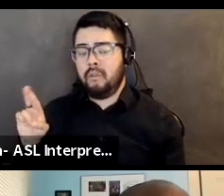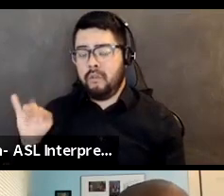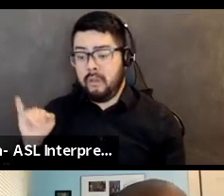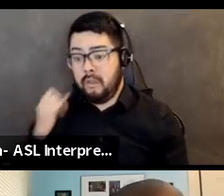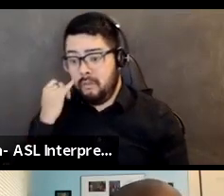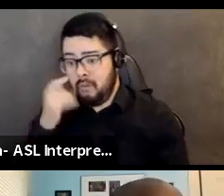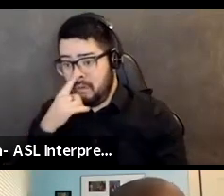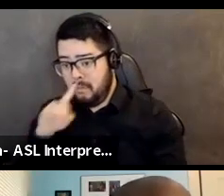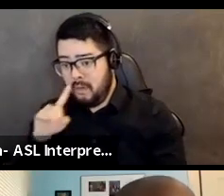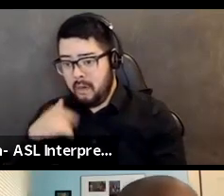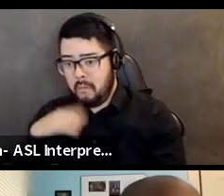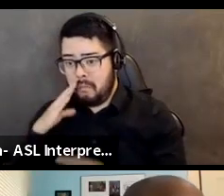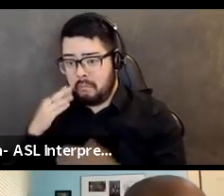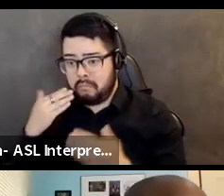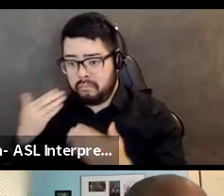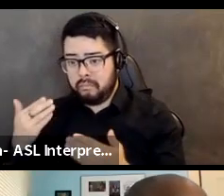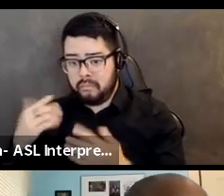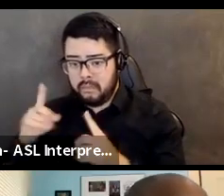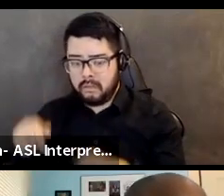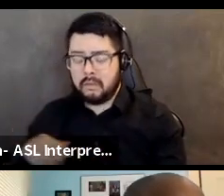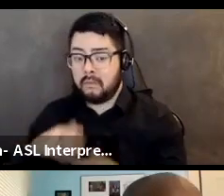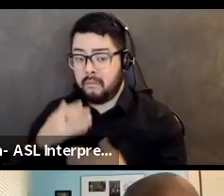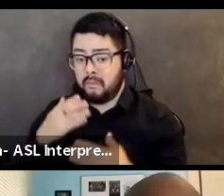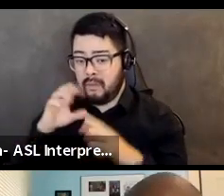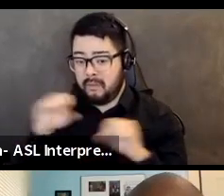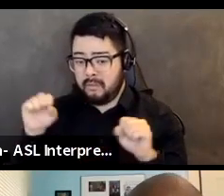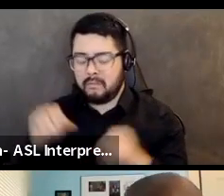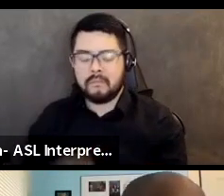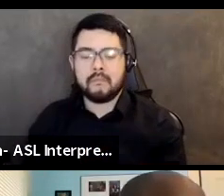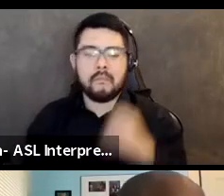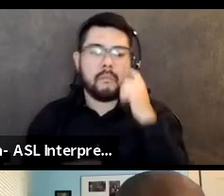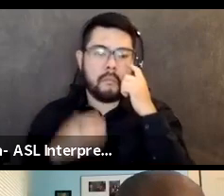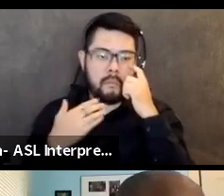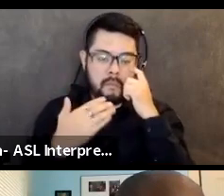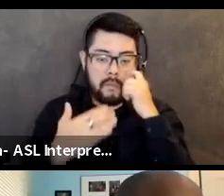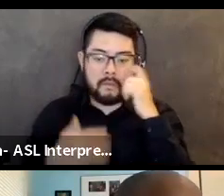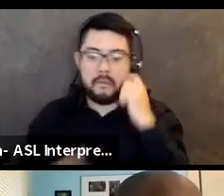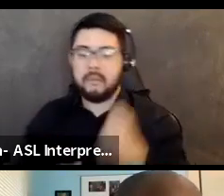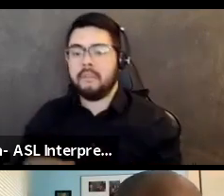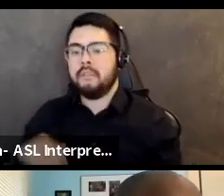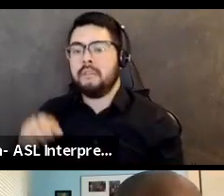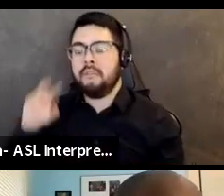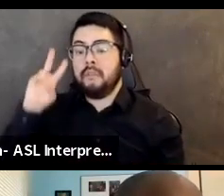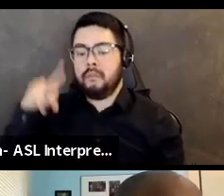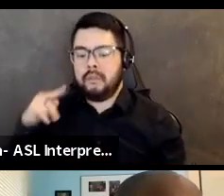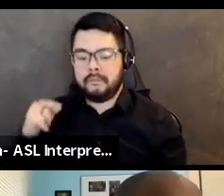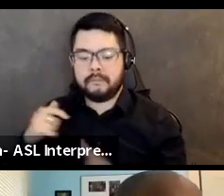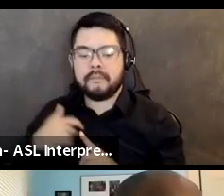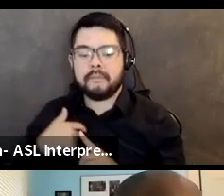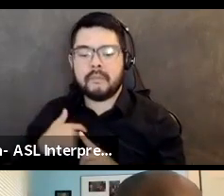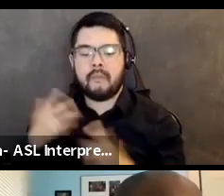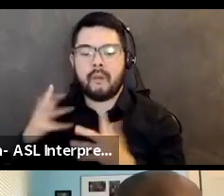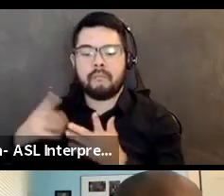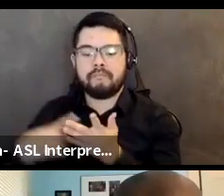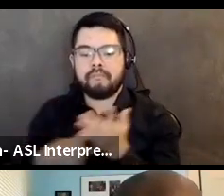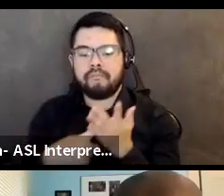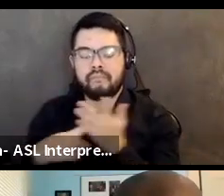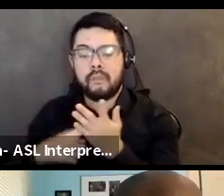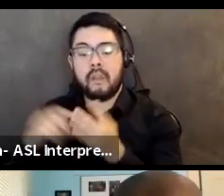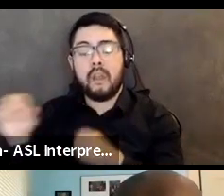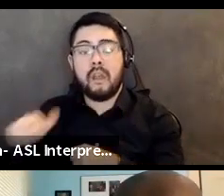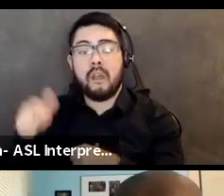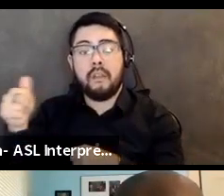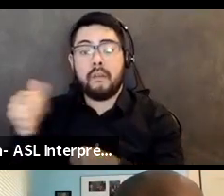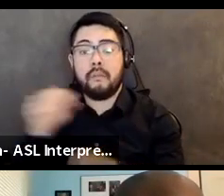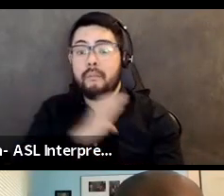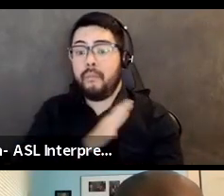president yes please sure i i've had many conversations with fellow board members and with others who have